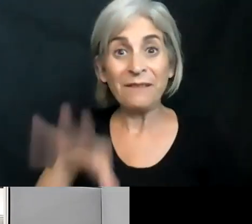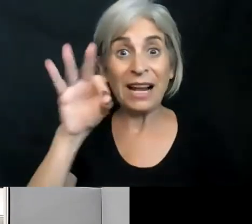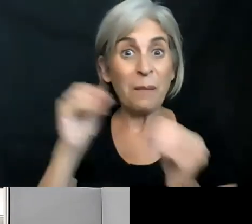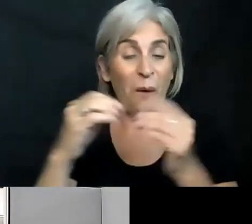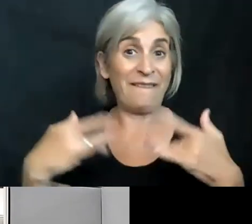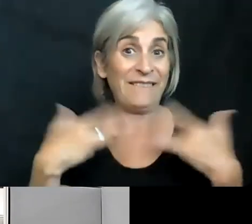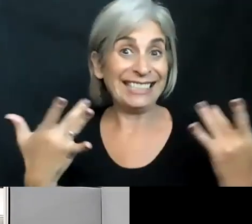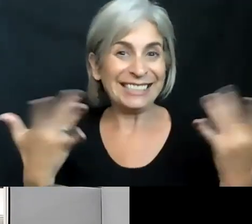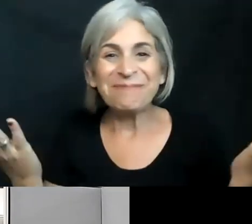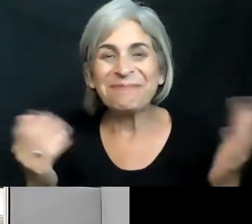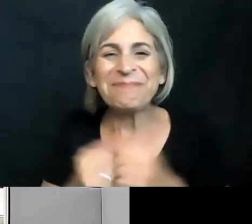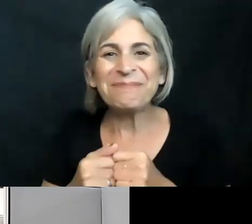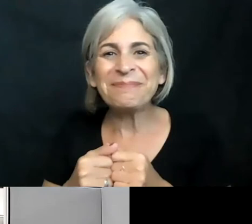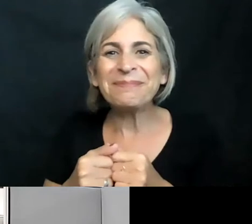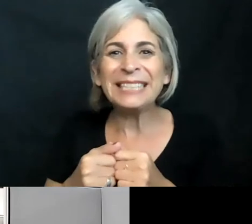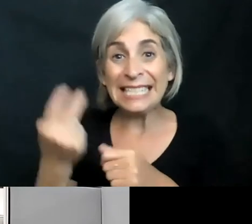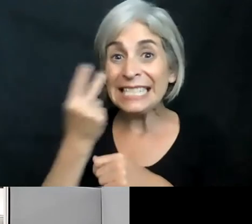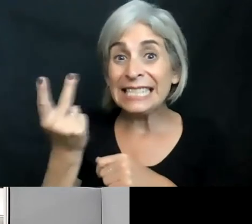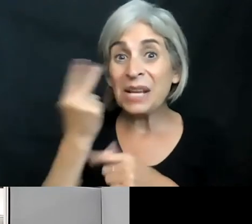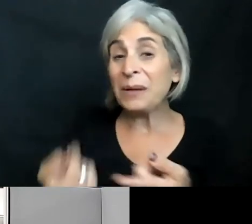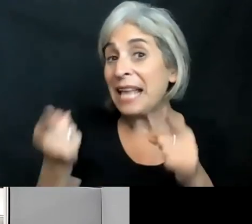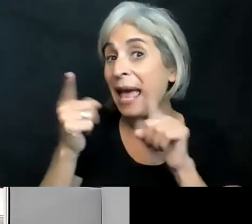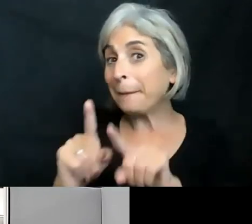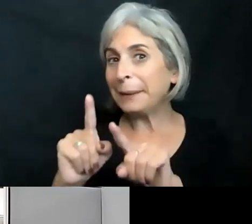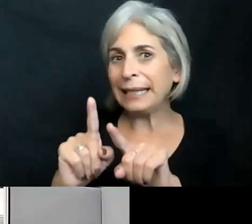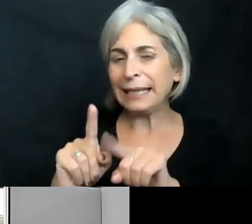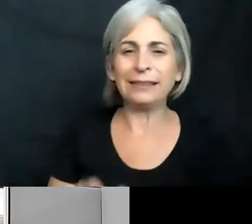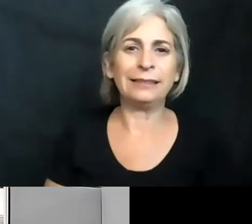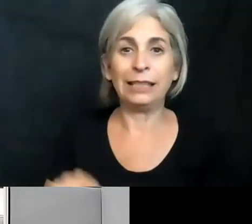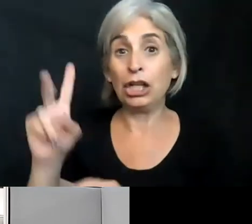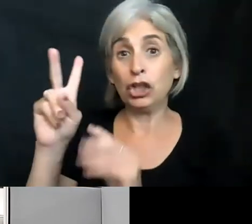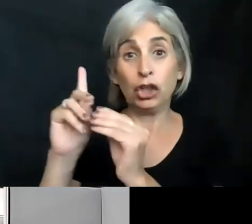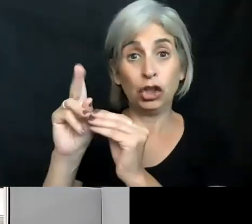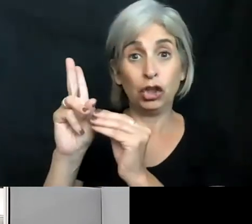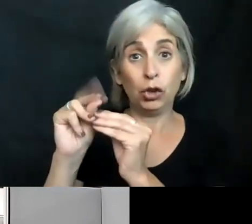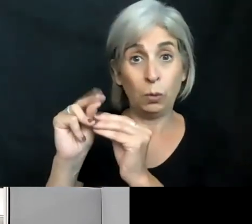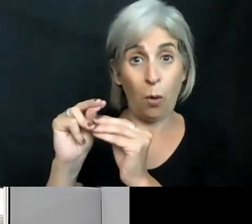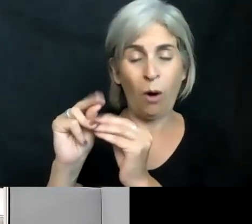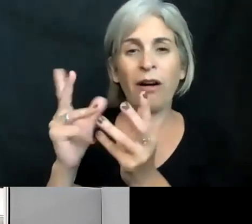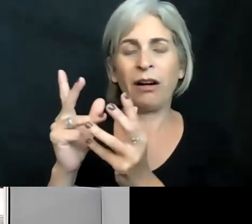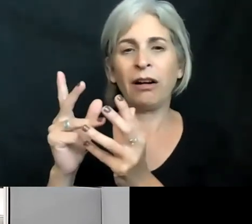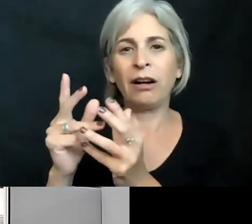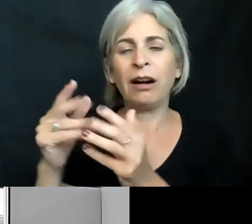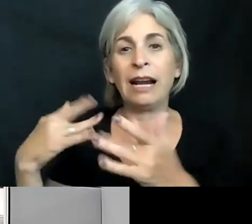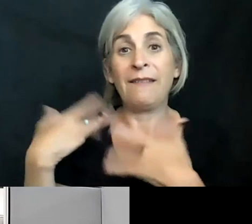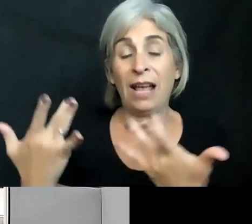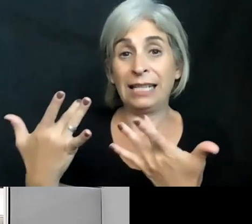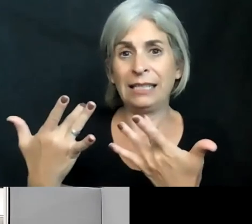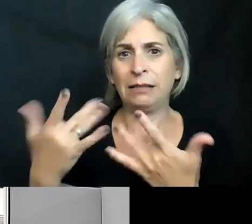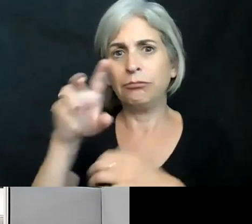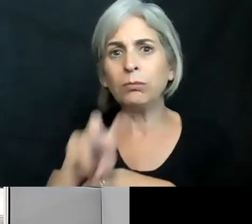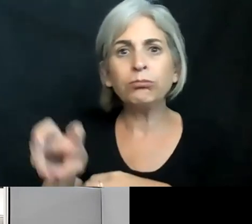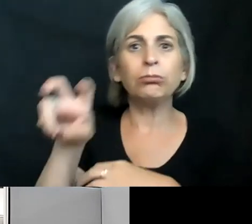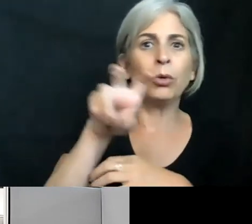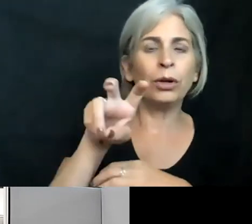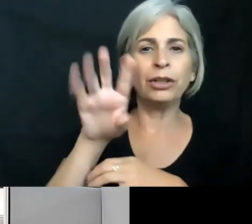So yeah, definitely go there. Check those out. We have two more virtual events coming up. One is about exploring your